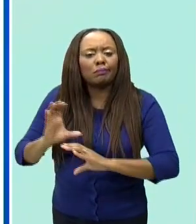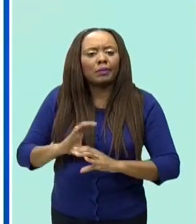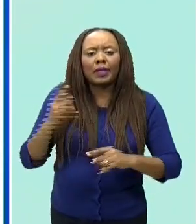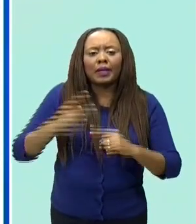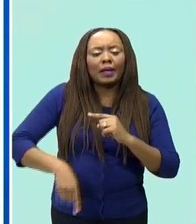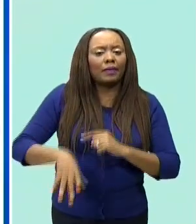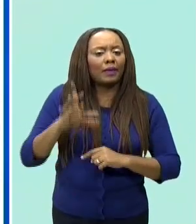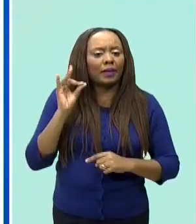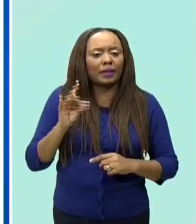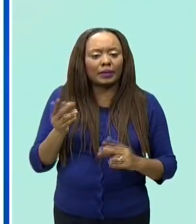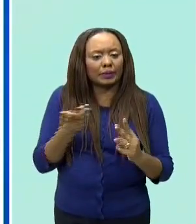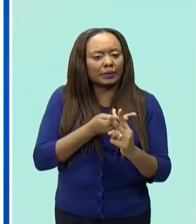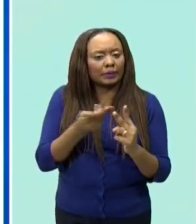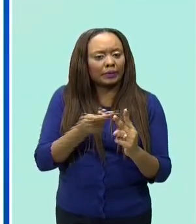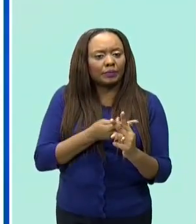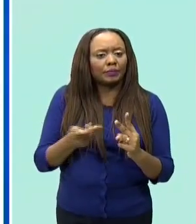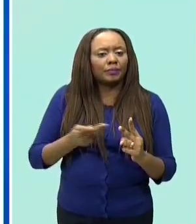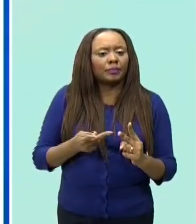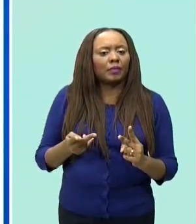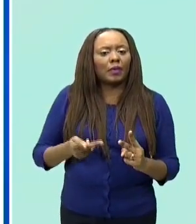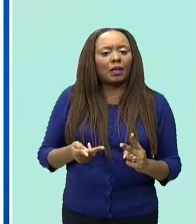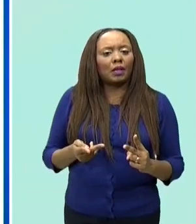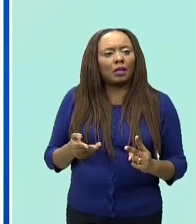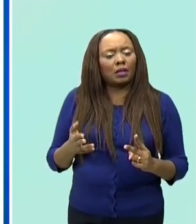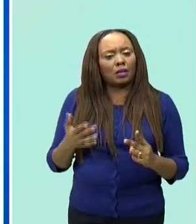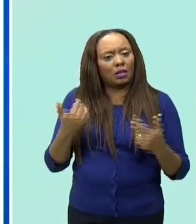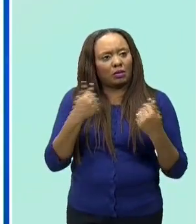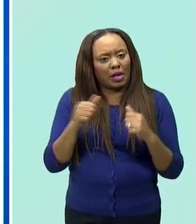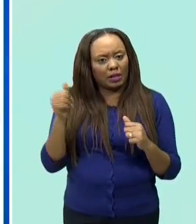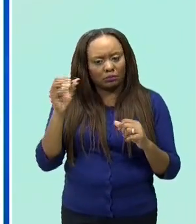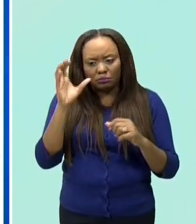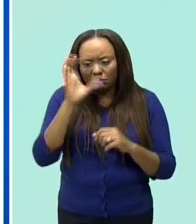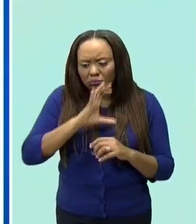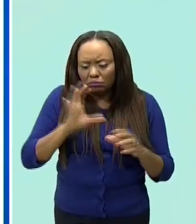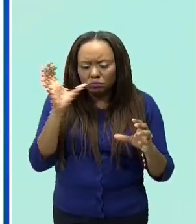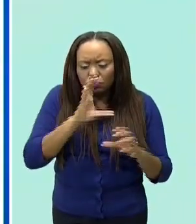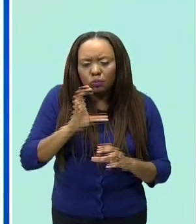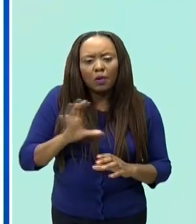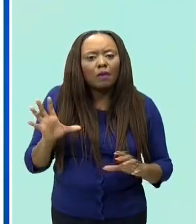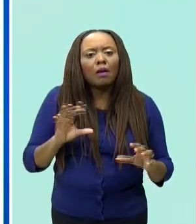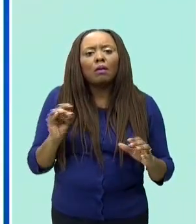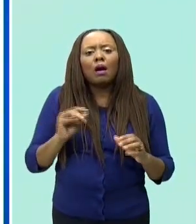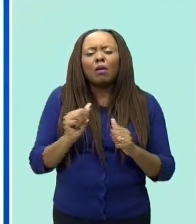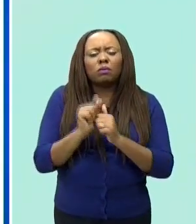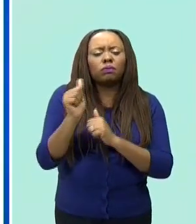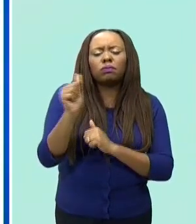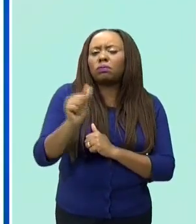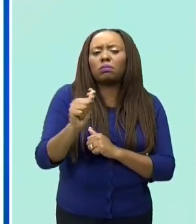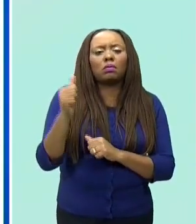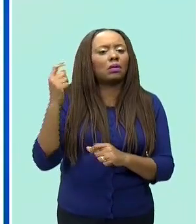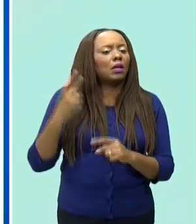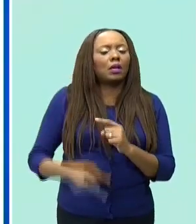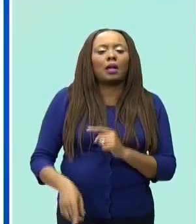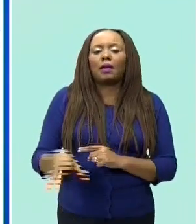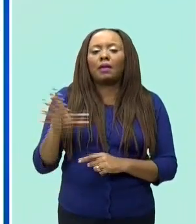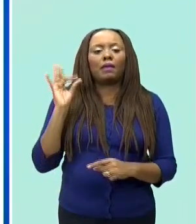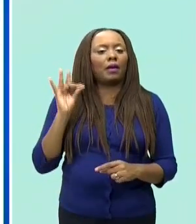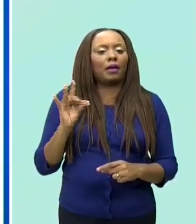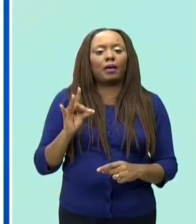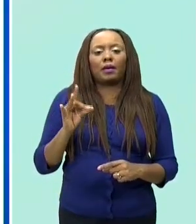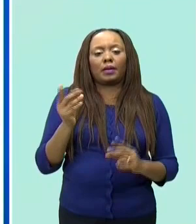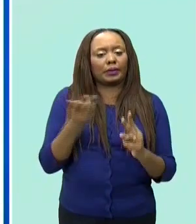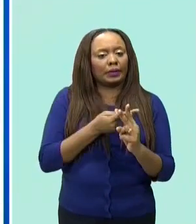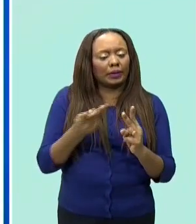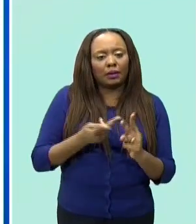Barbados Coast Guard conducted a search of the area, extending as far as the Bridgetown port, but they were unable to locate either the couple